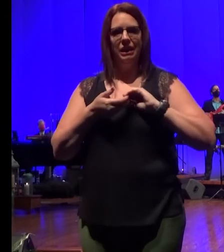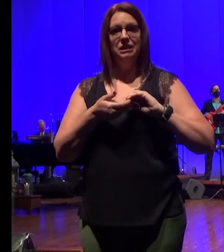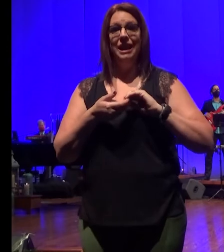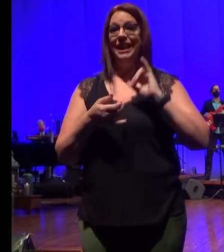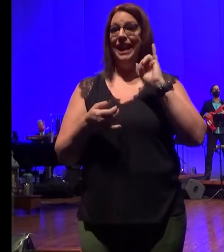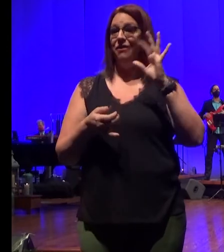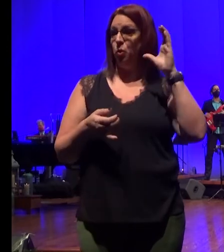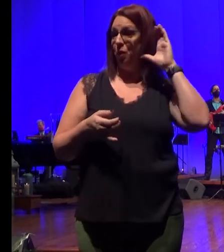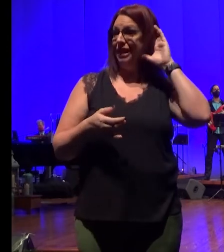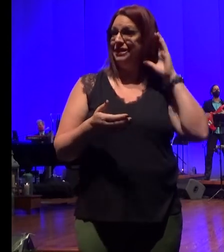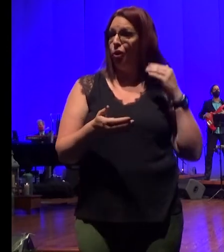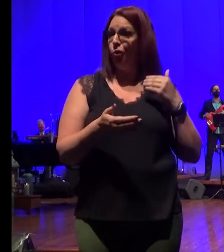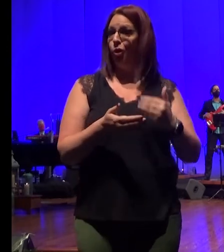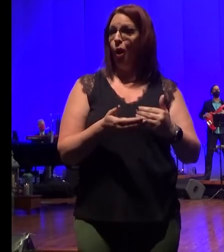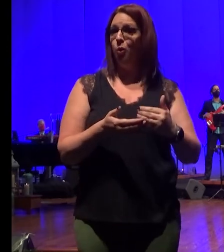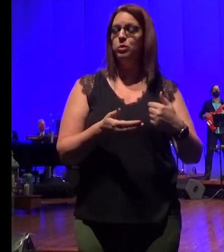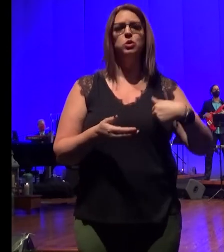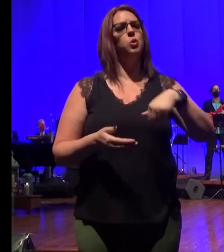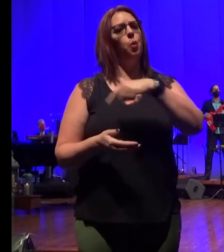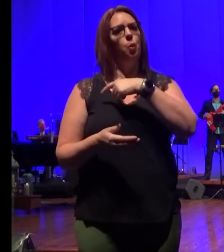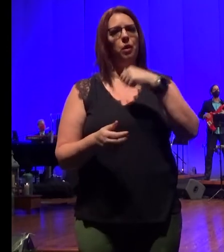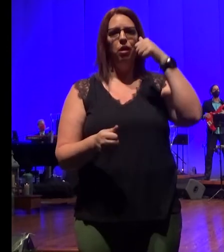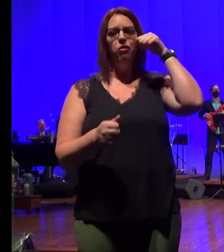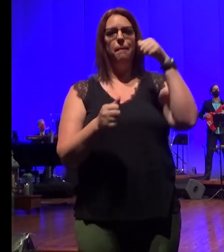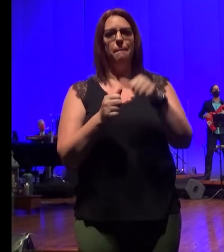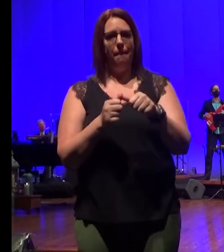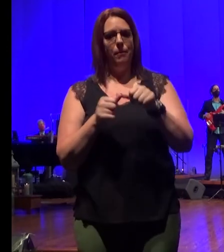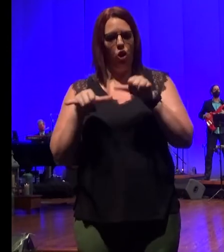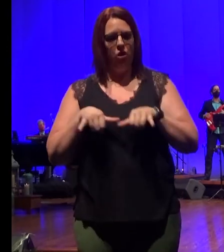into remembering our common name.